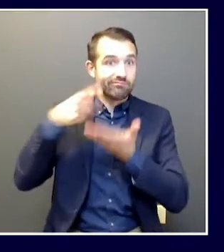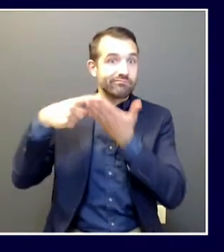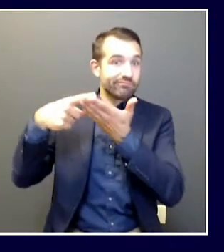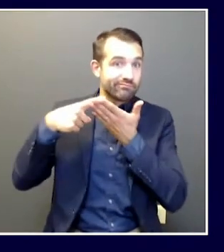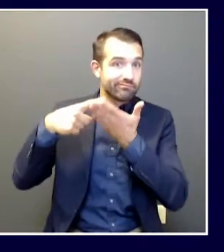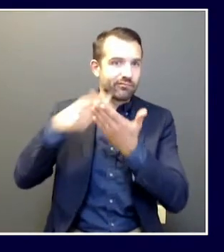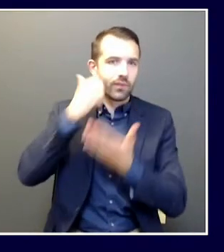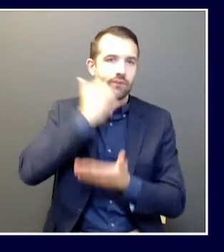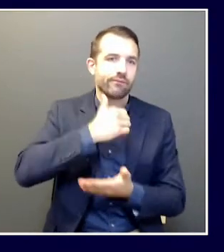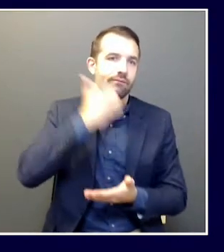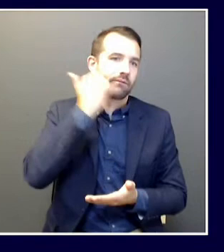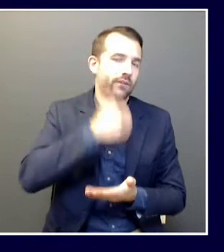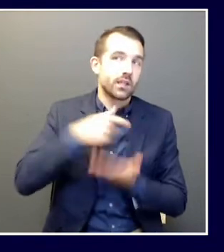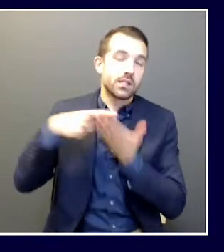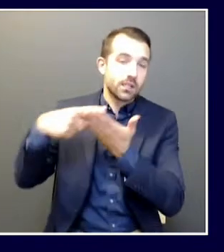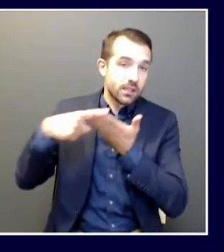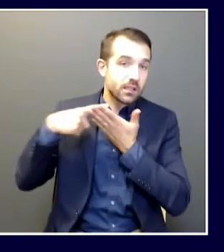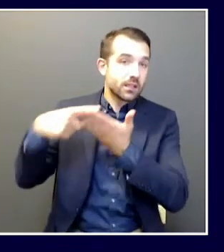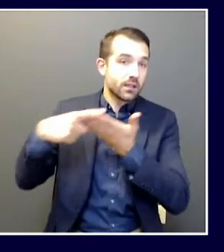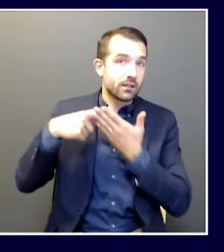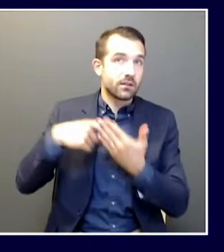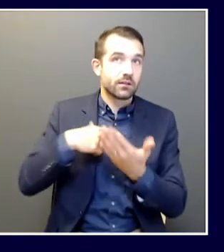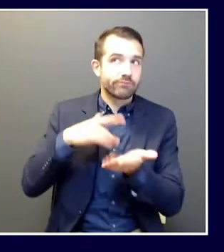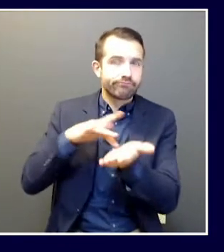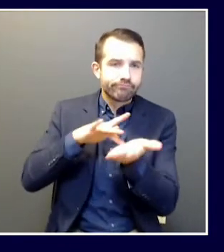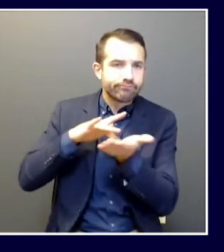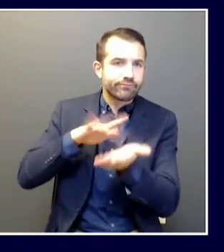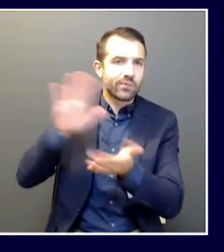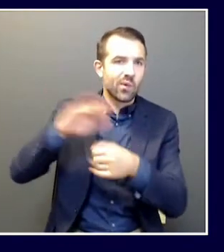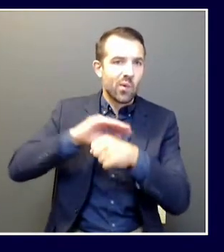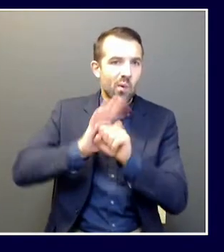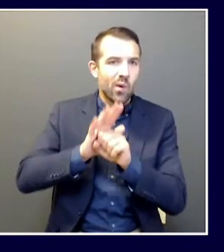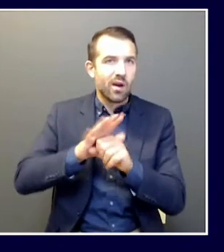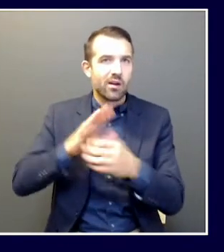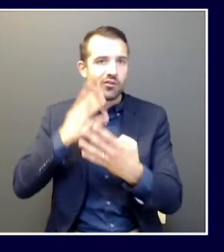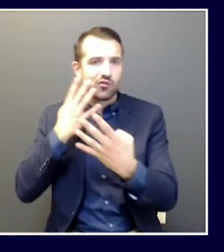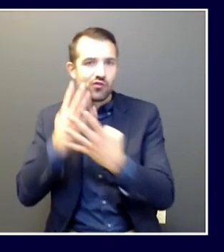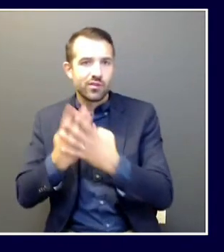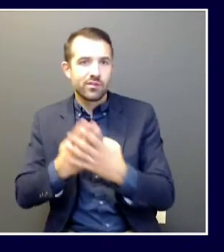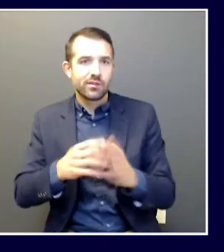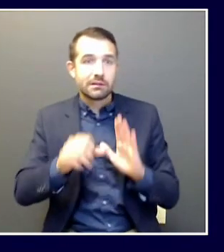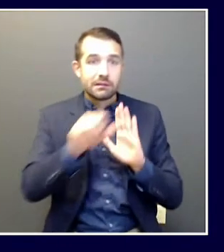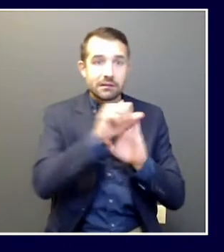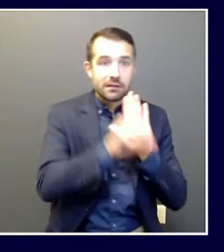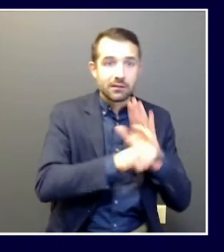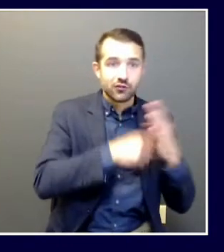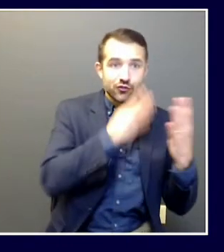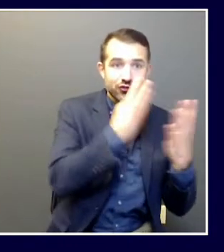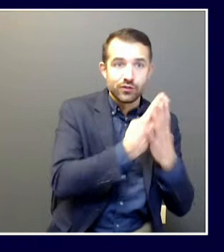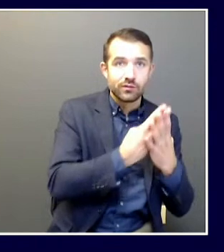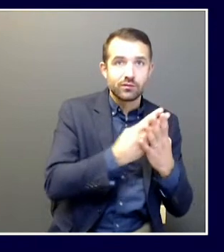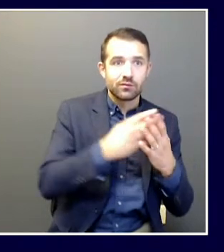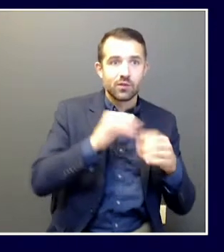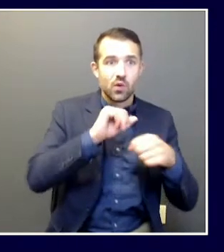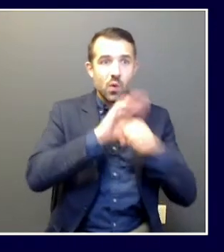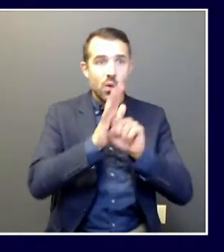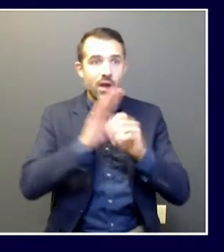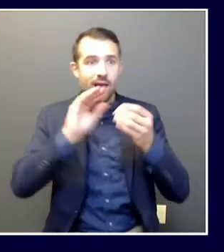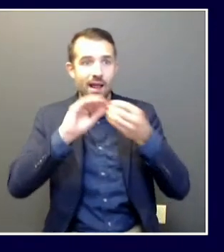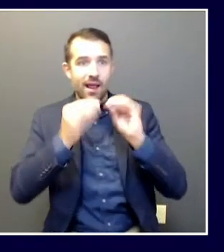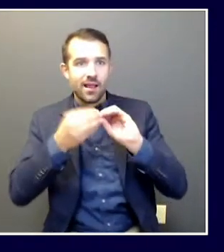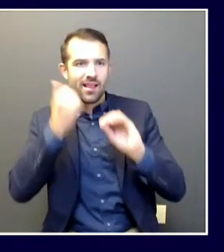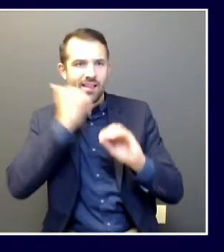in jails, as well as state-run correctional facilities. We are not pulling back at all in terms of getting more